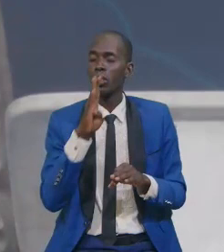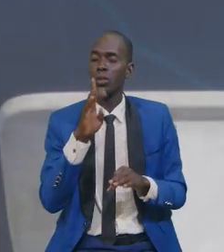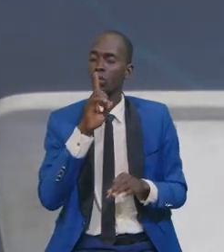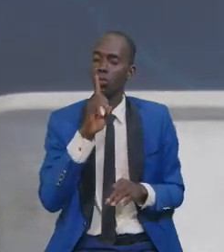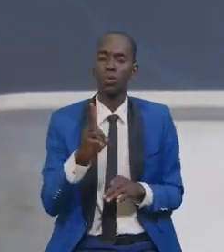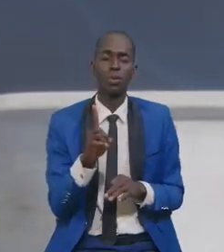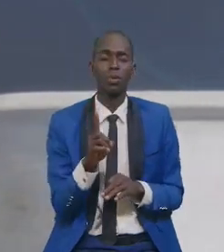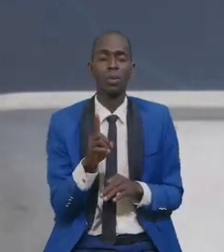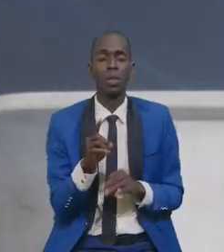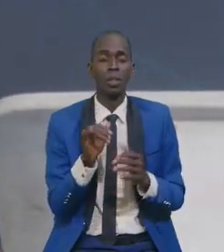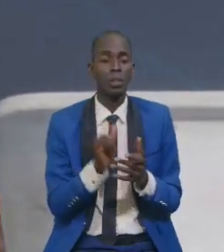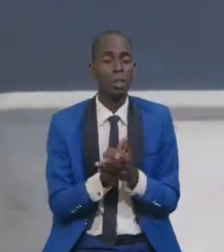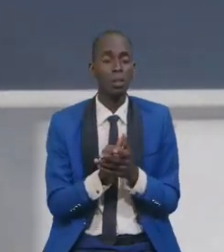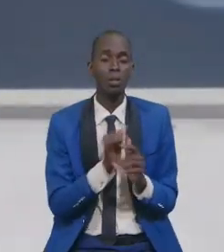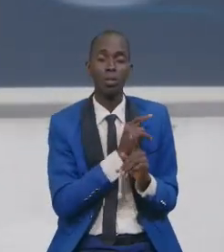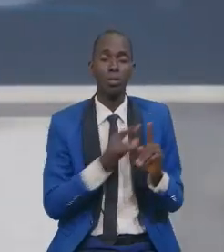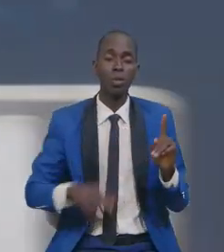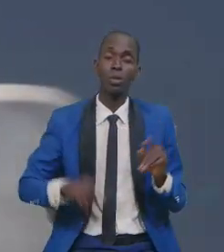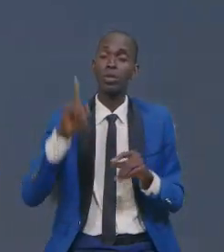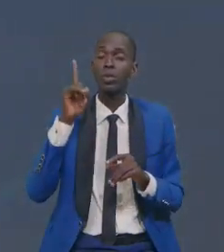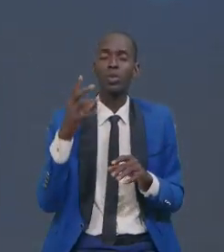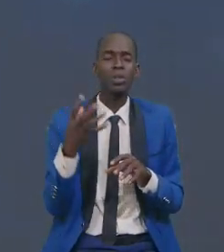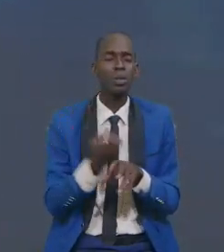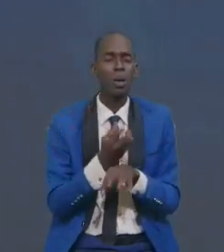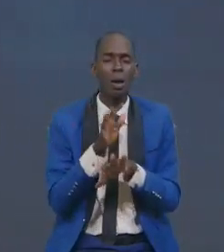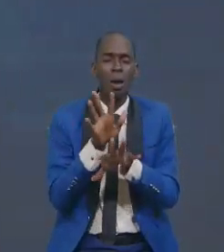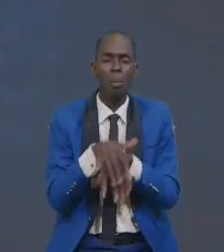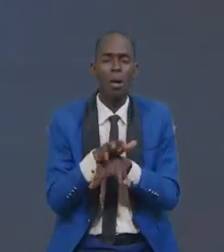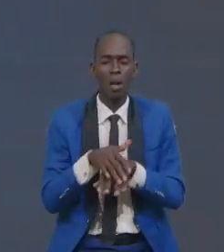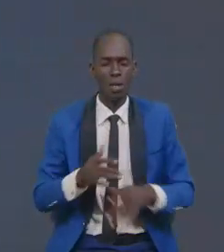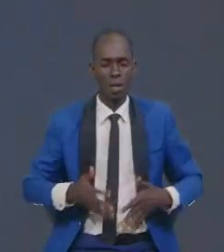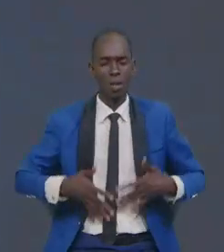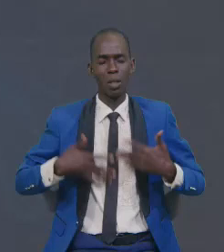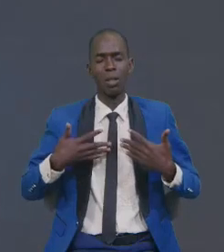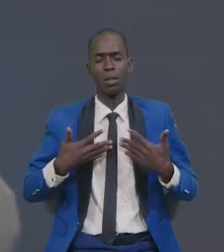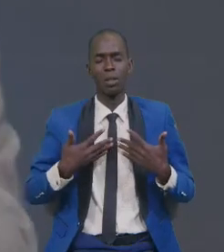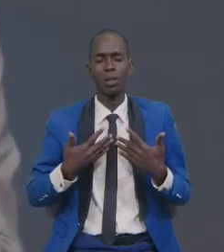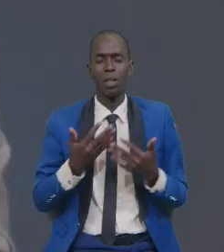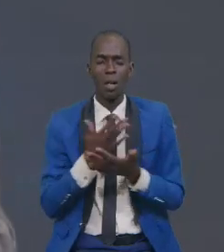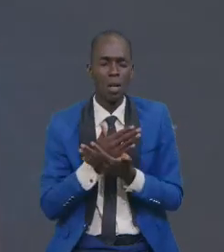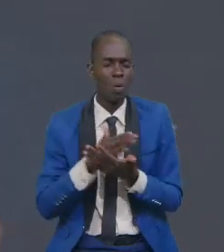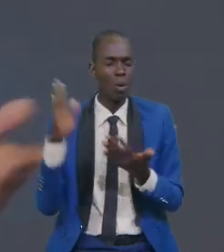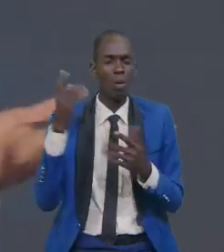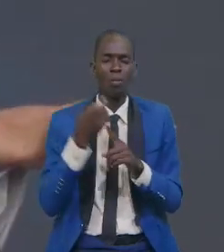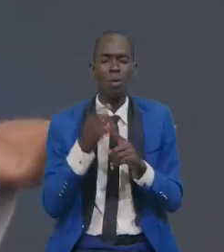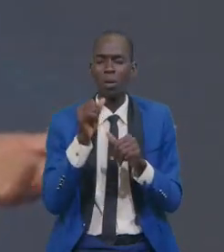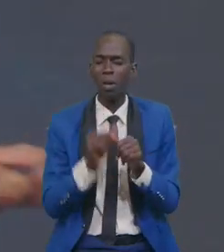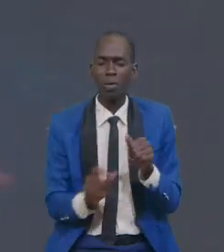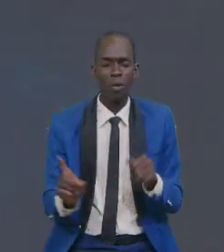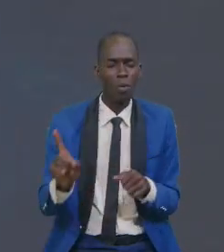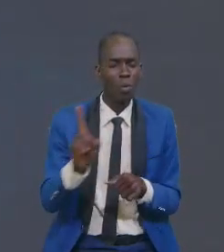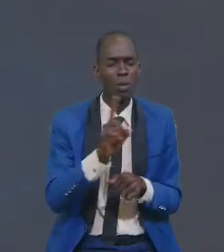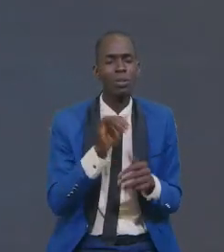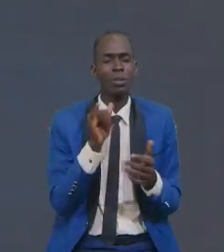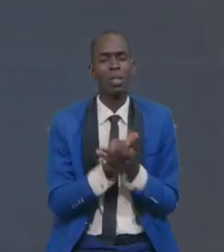Amen. That, Lord, you take hypocritical lifestyle away from everyone that